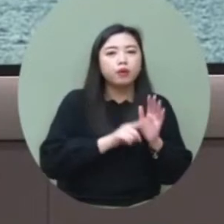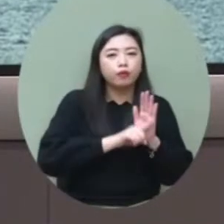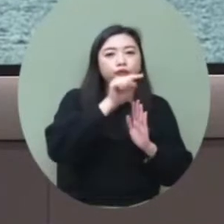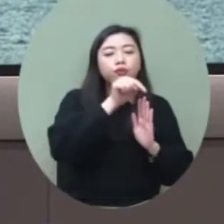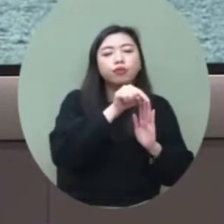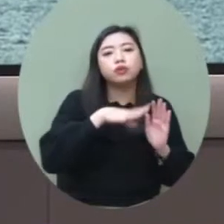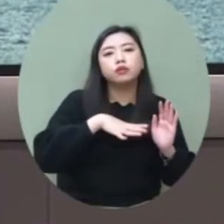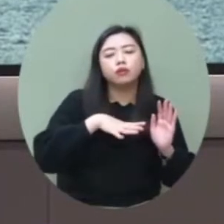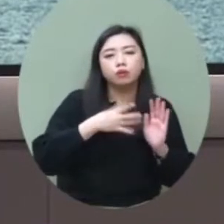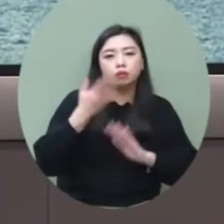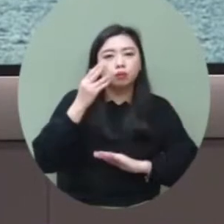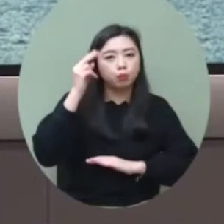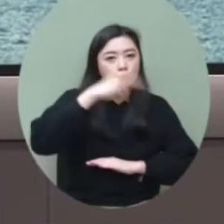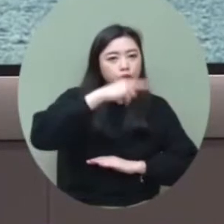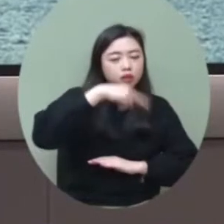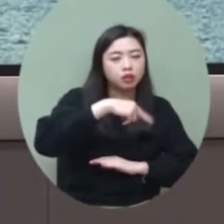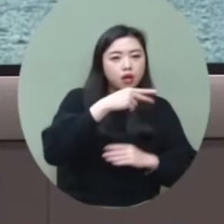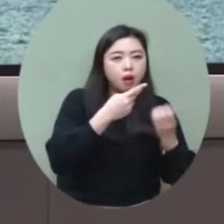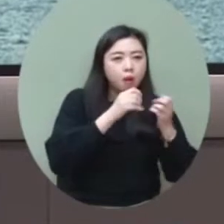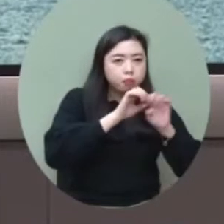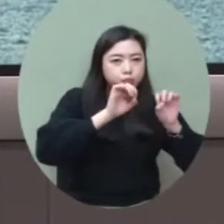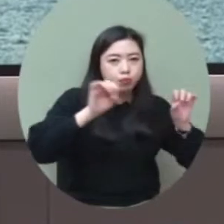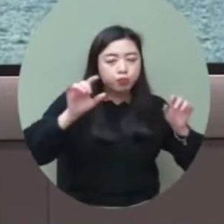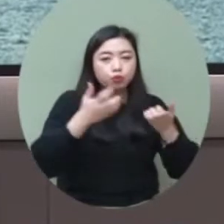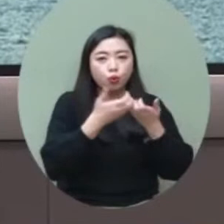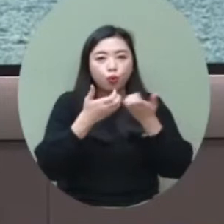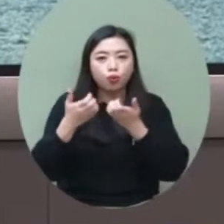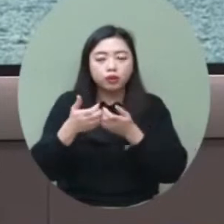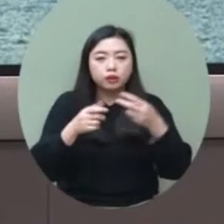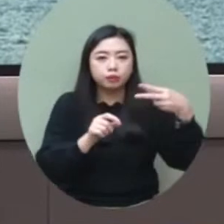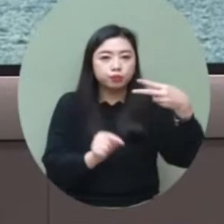In terms of the rising trend,